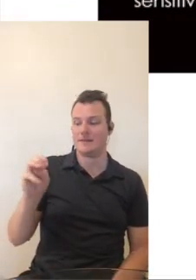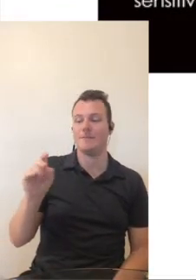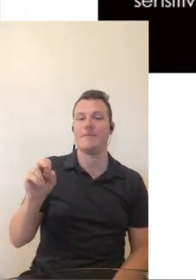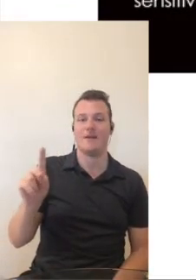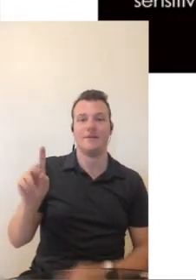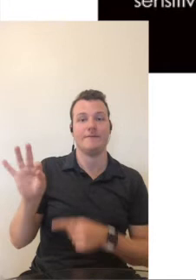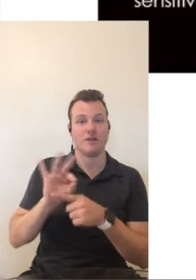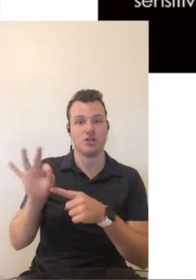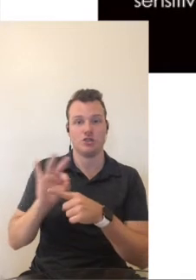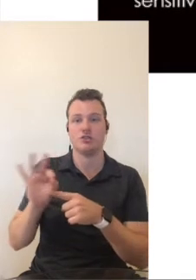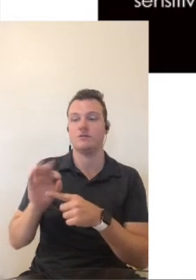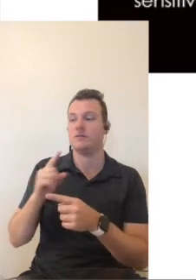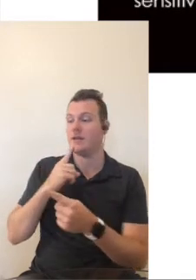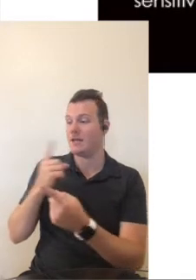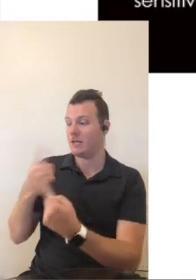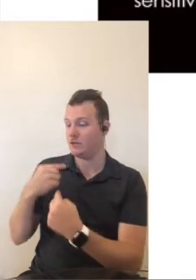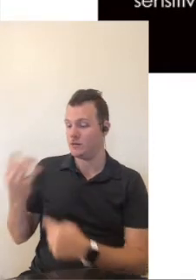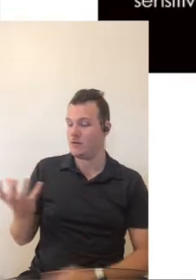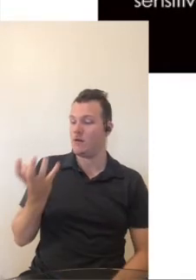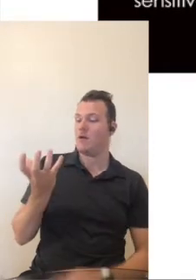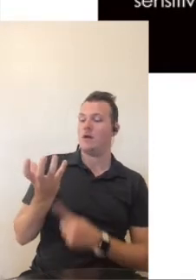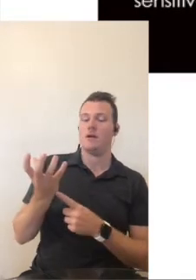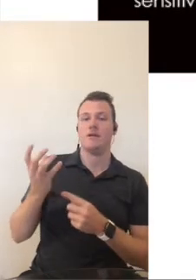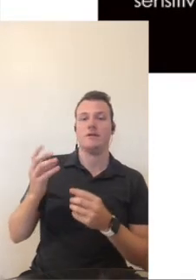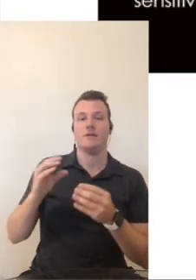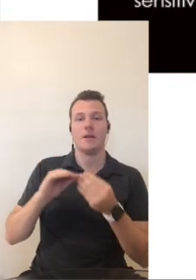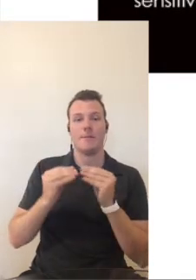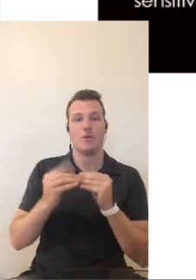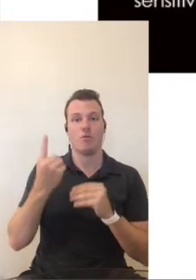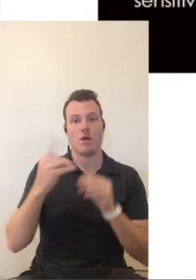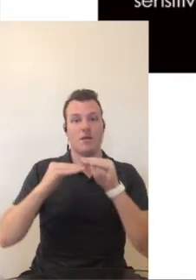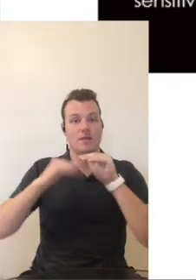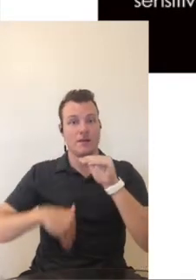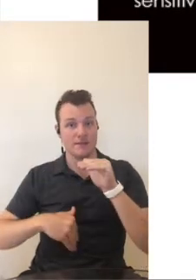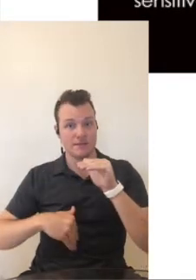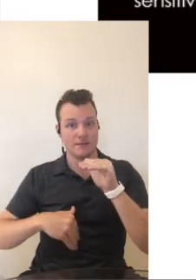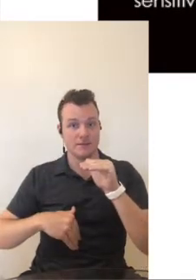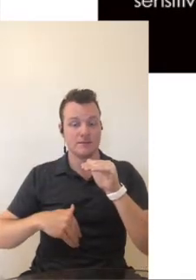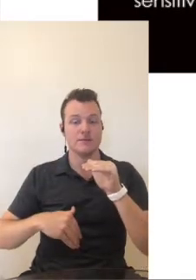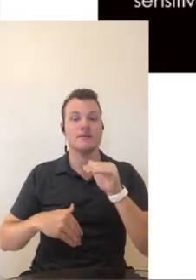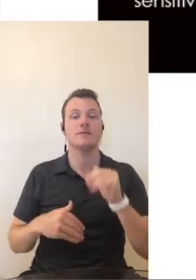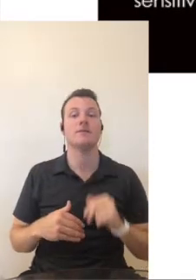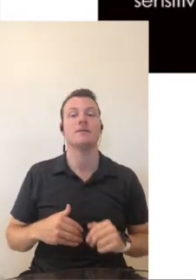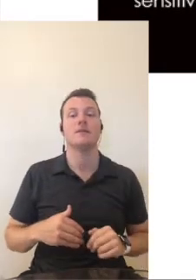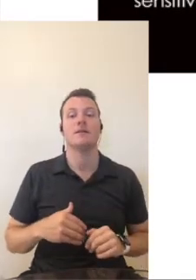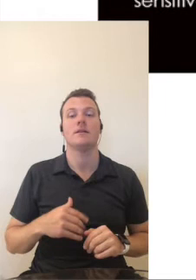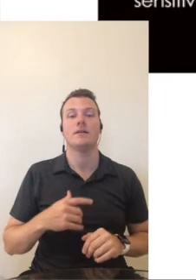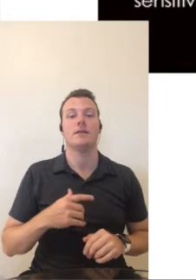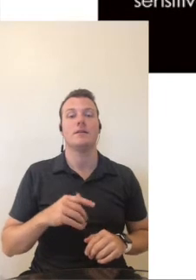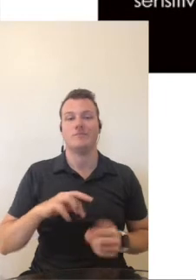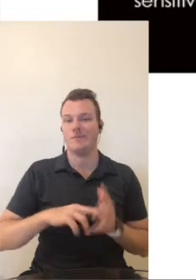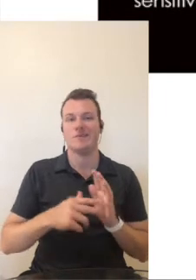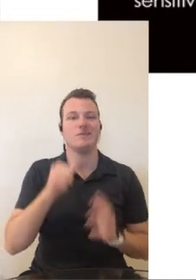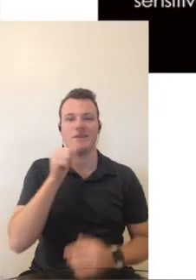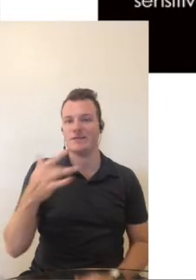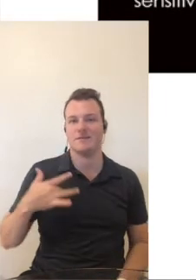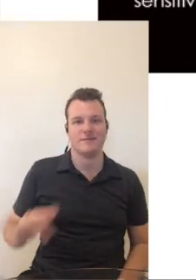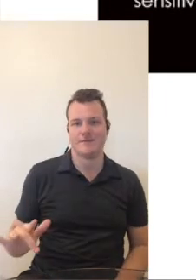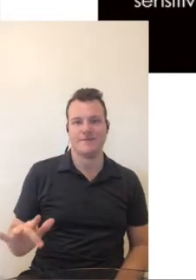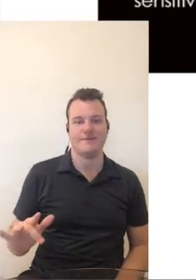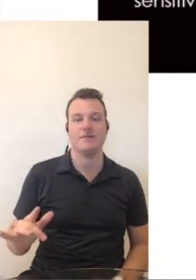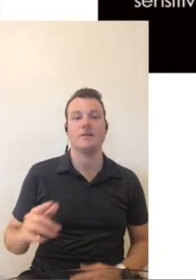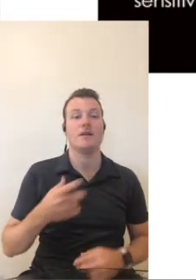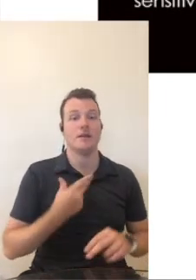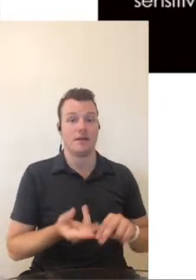less than the absolute value of one, and I increase my prices, my depreciation